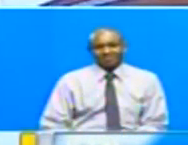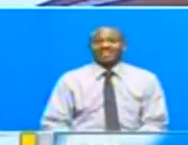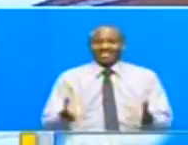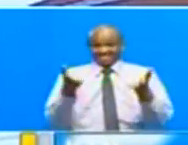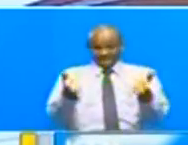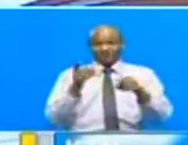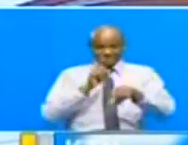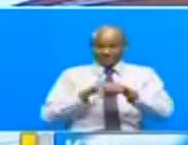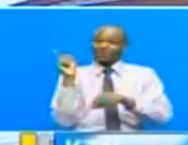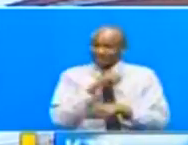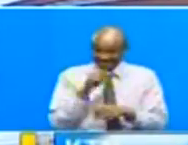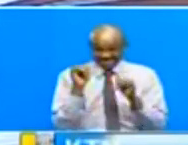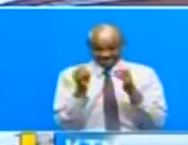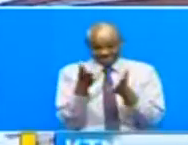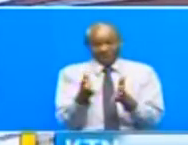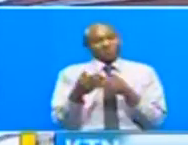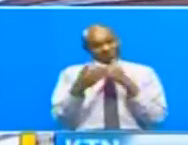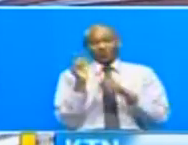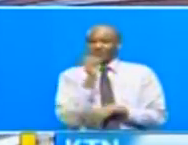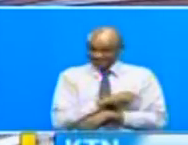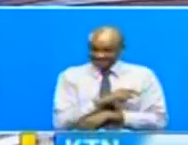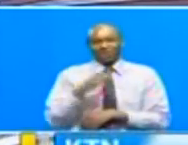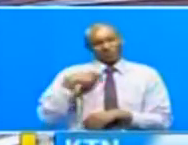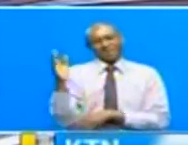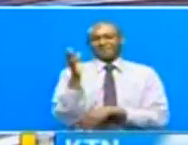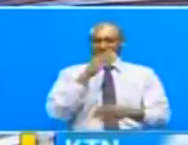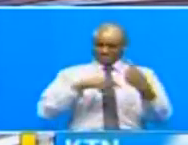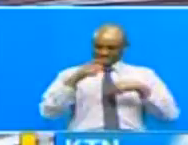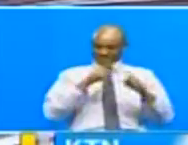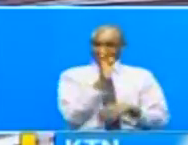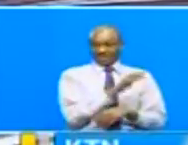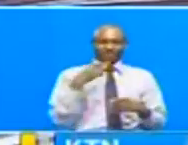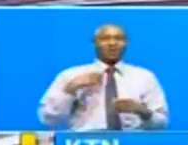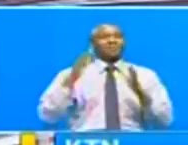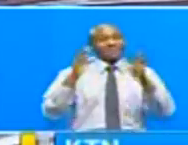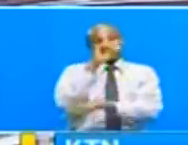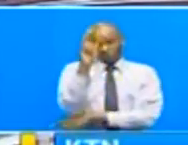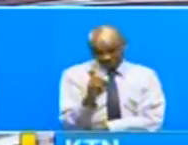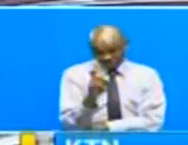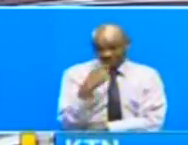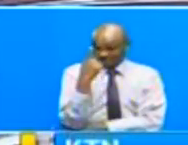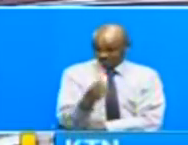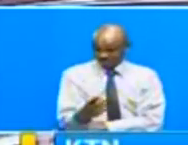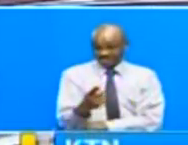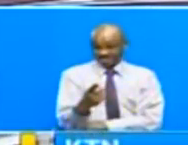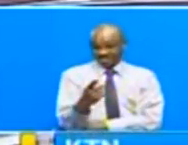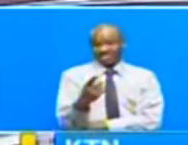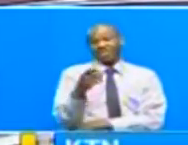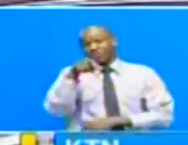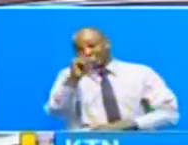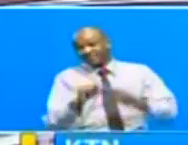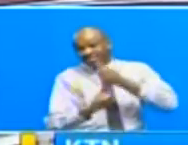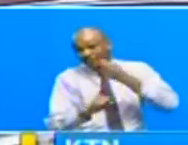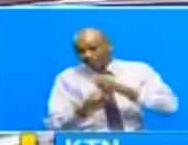Well, as we wrap up this edition of KTN Prime, let's take you back to our big cue, which was whether you